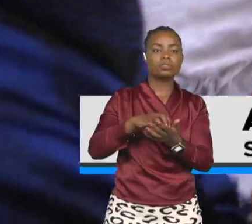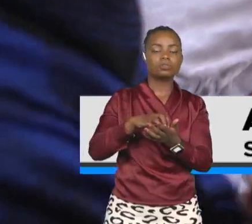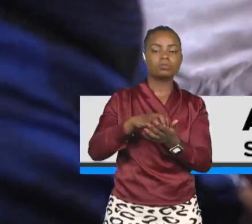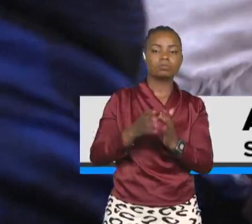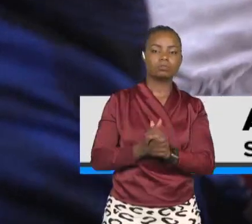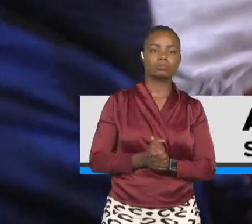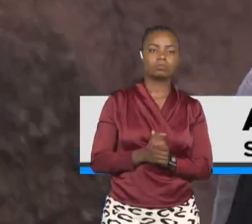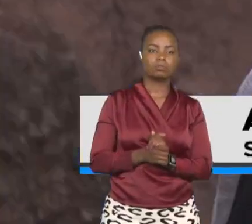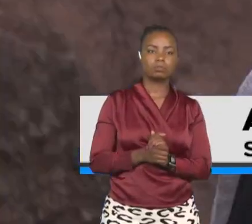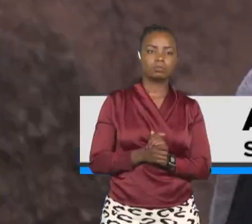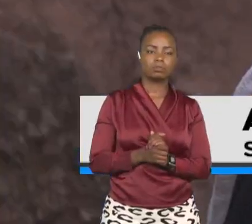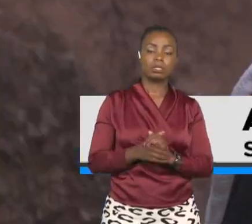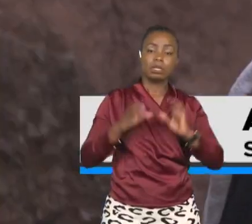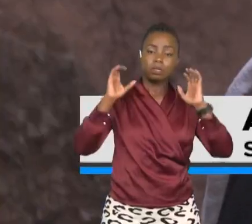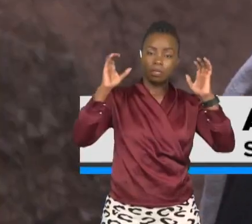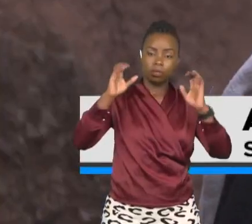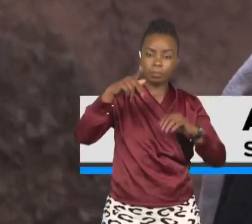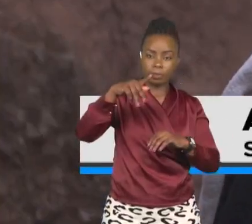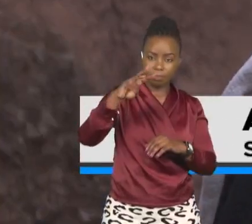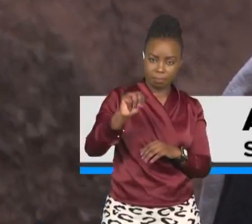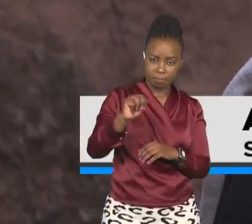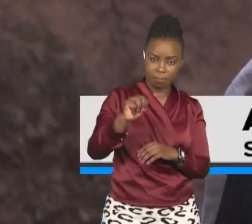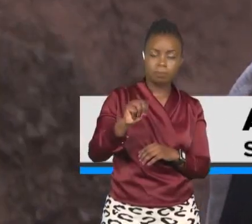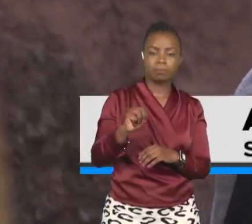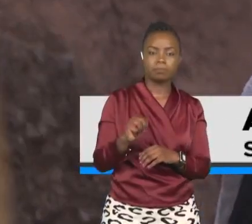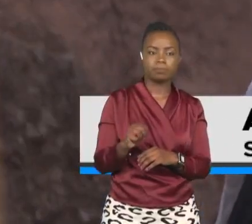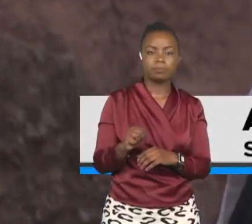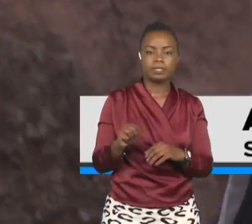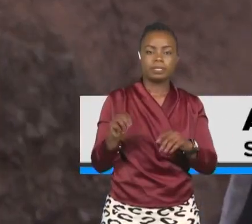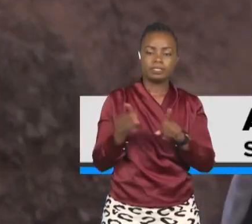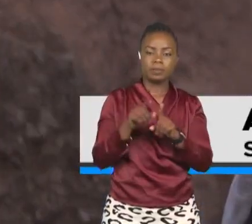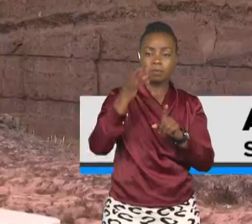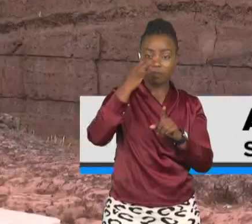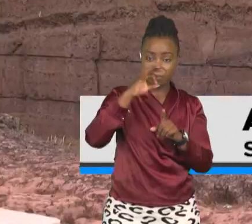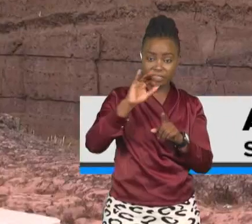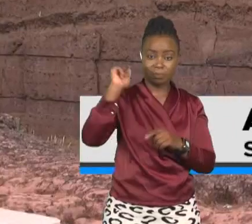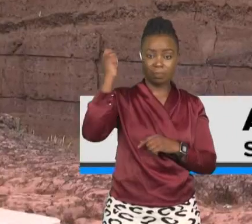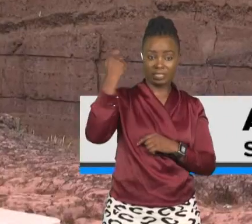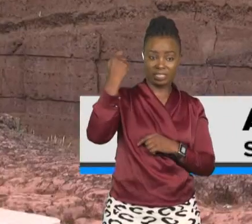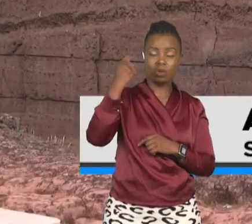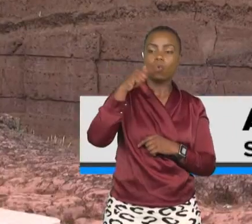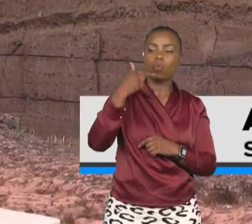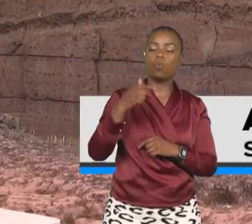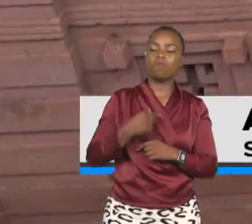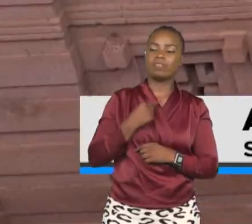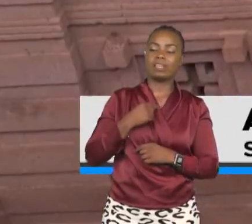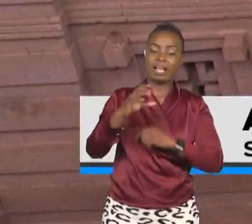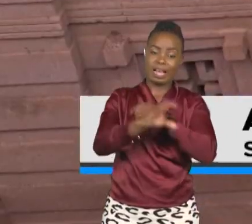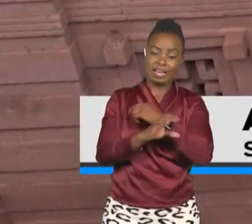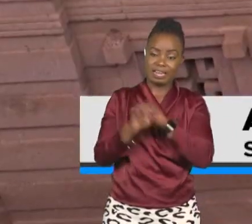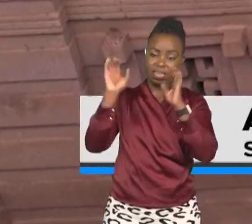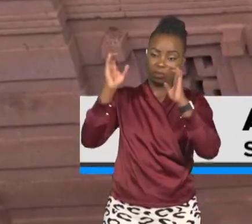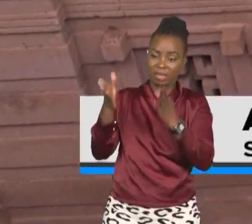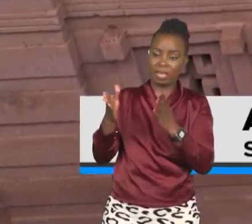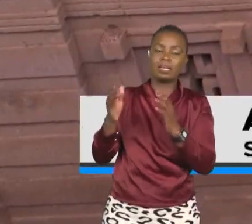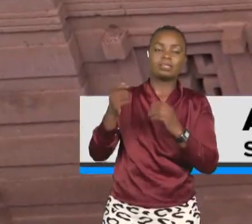Negash. Ethiopia's Prime Minister Haile Said Abi and France President Macron, who has been in the country, signed an agreement for